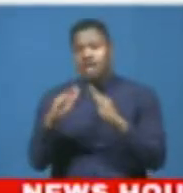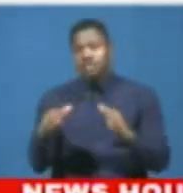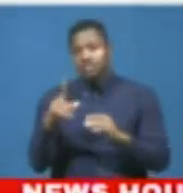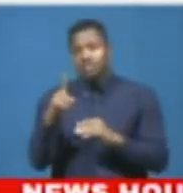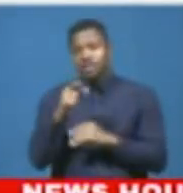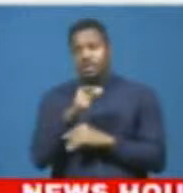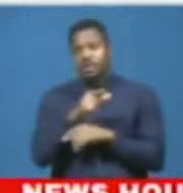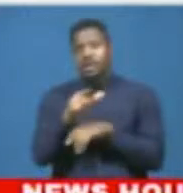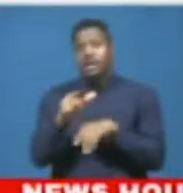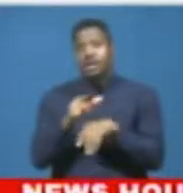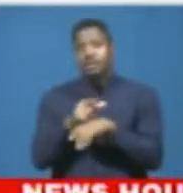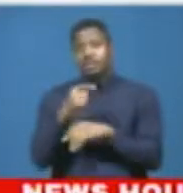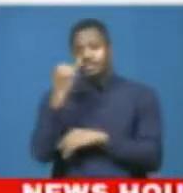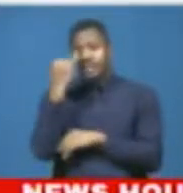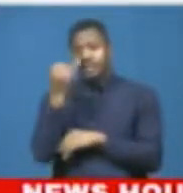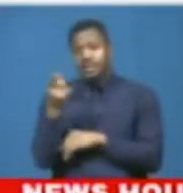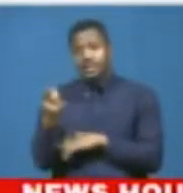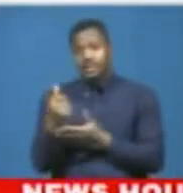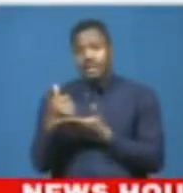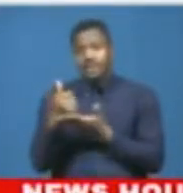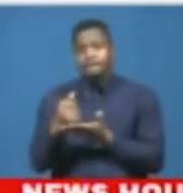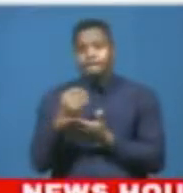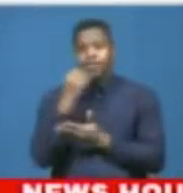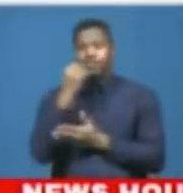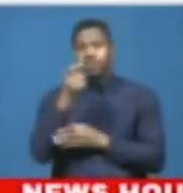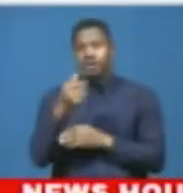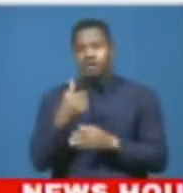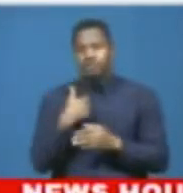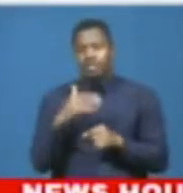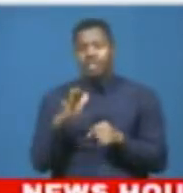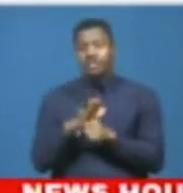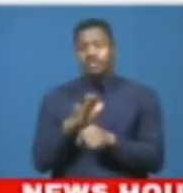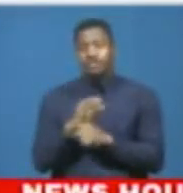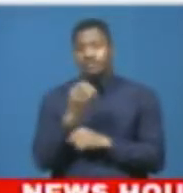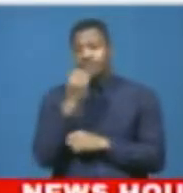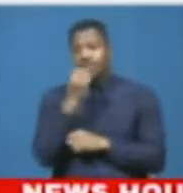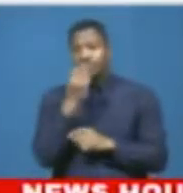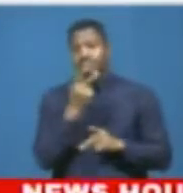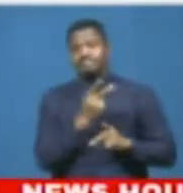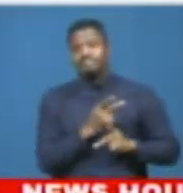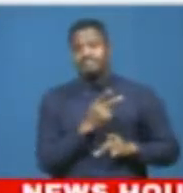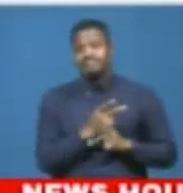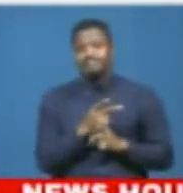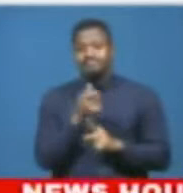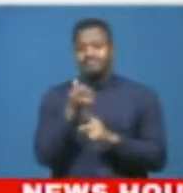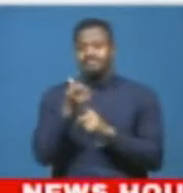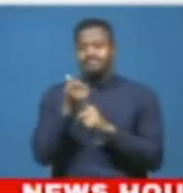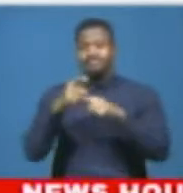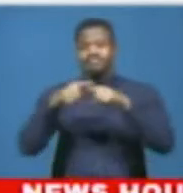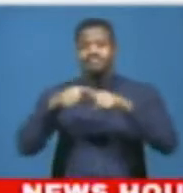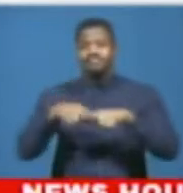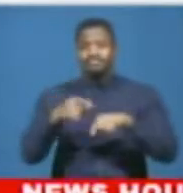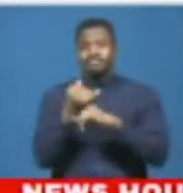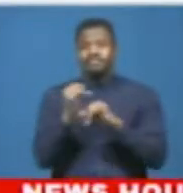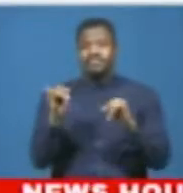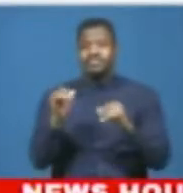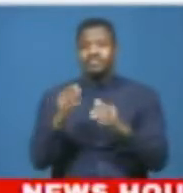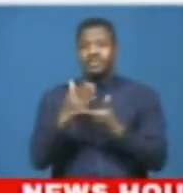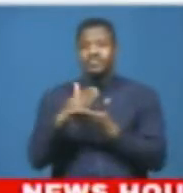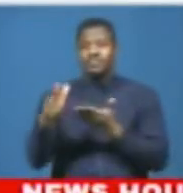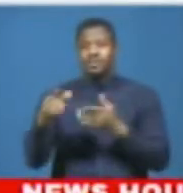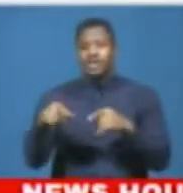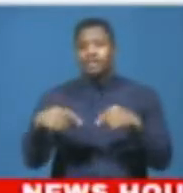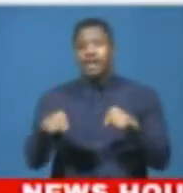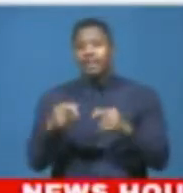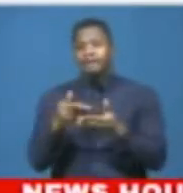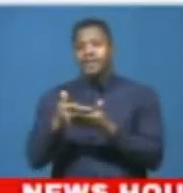The idea is to assist homes to have excess food stock, be self-reliant, and to avoid the recent panic buying